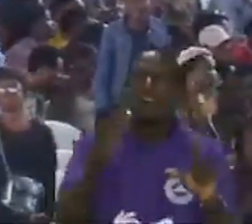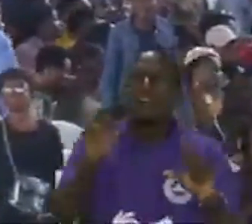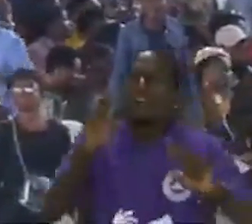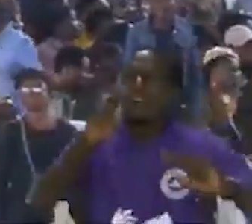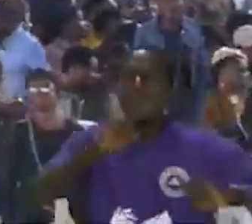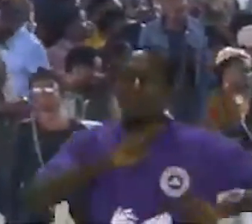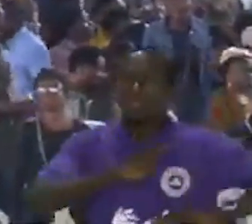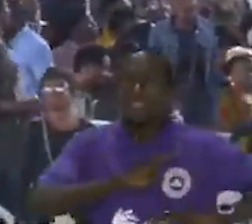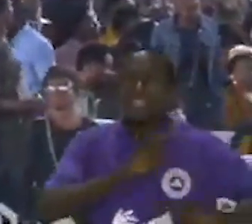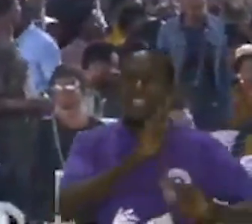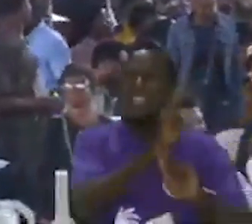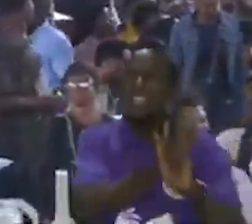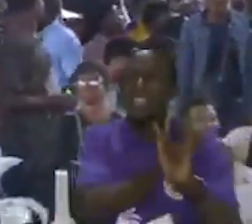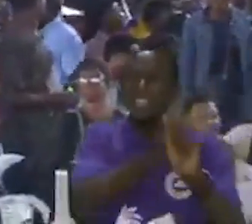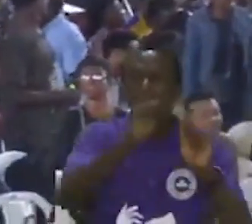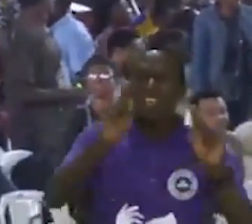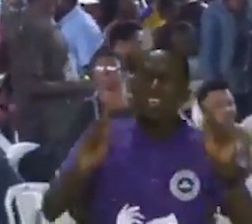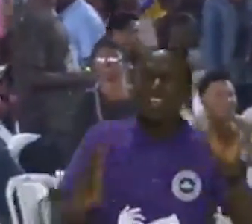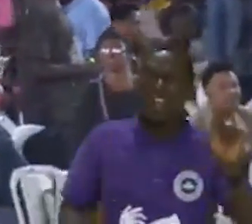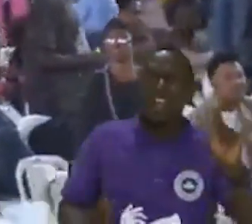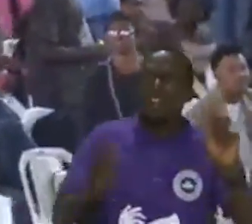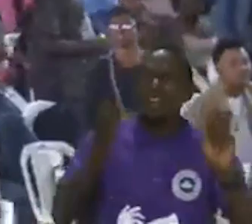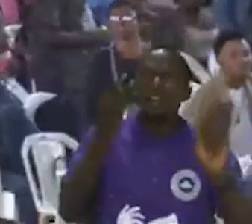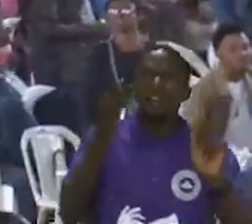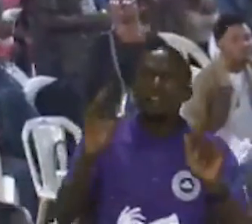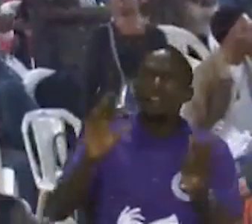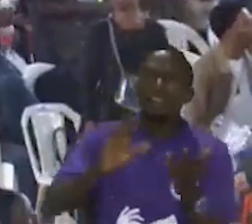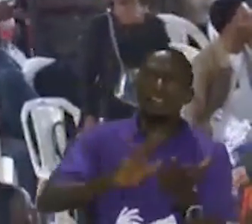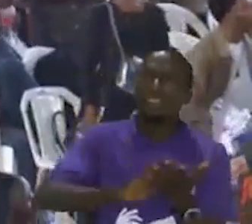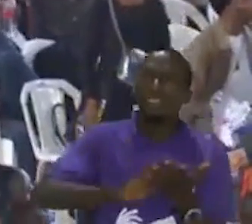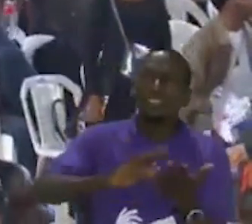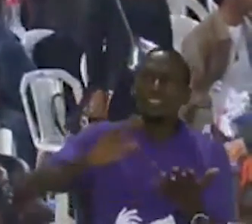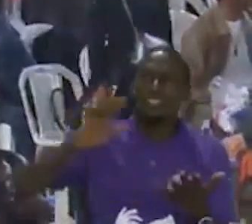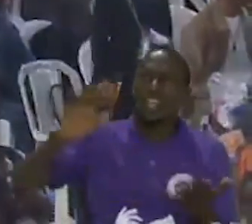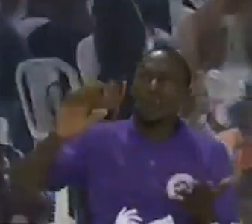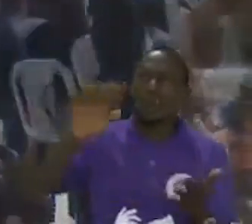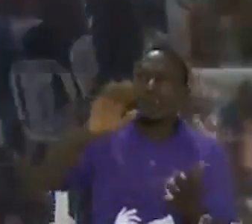the King of glory,